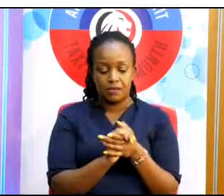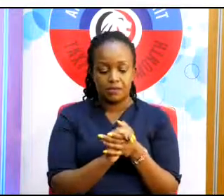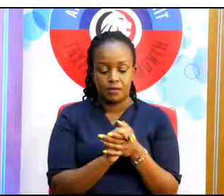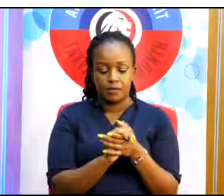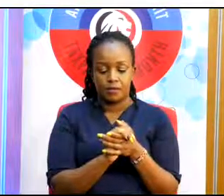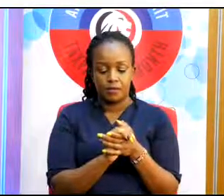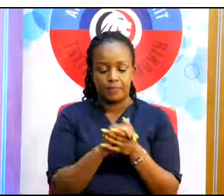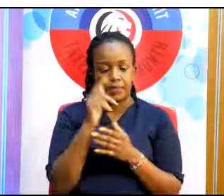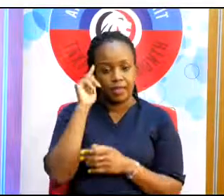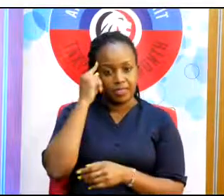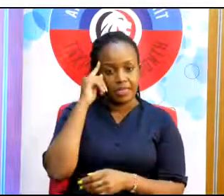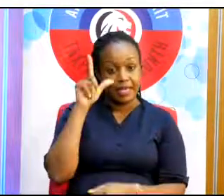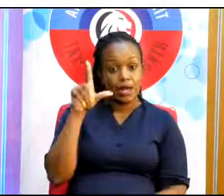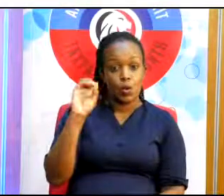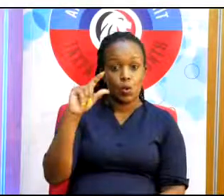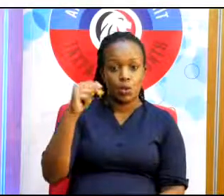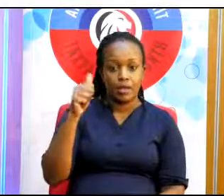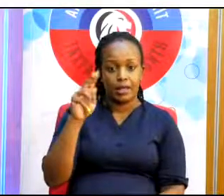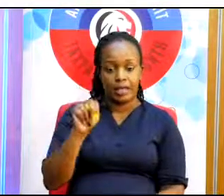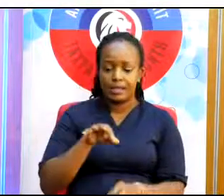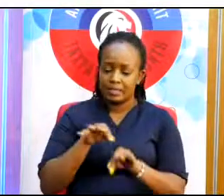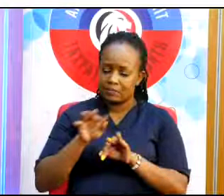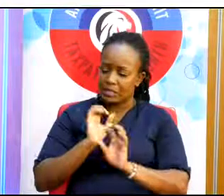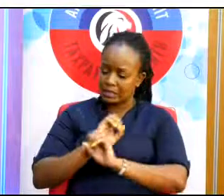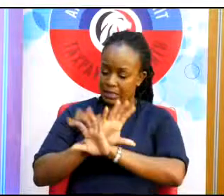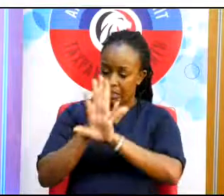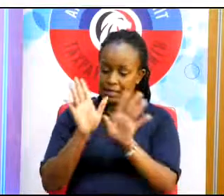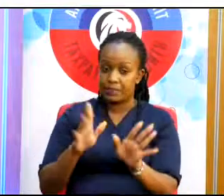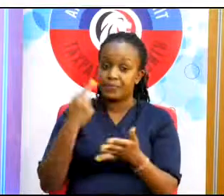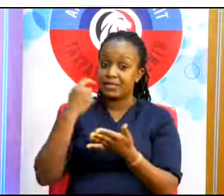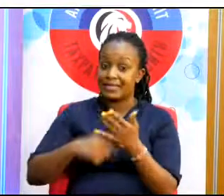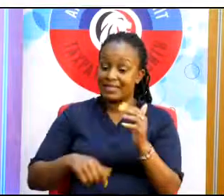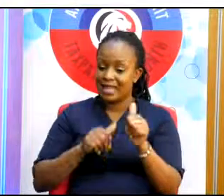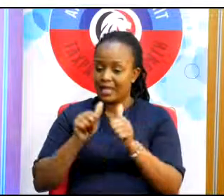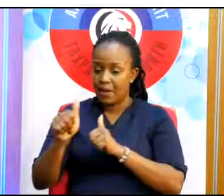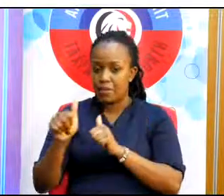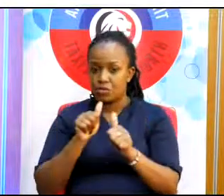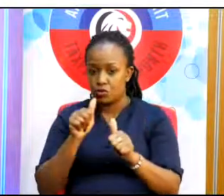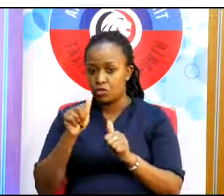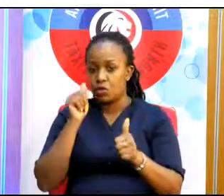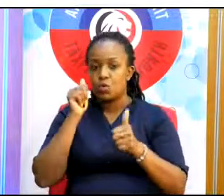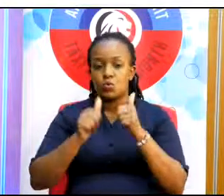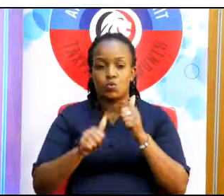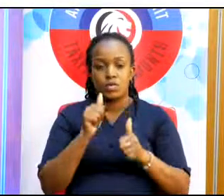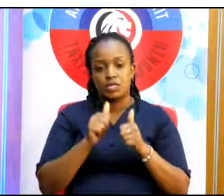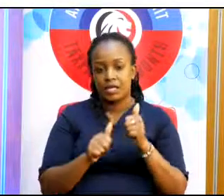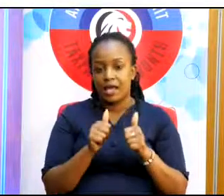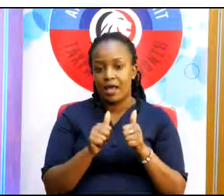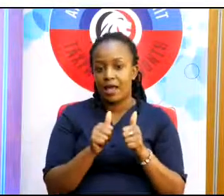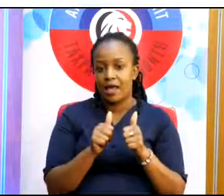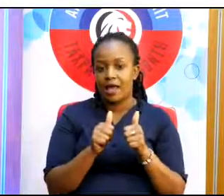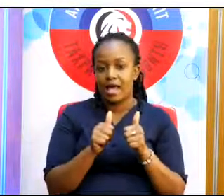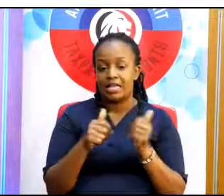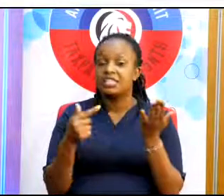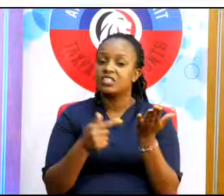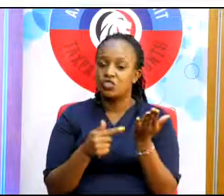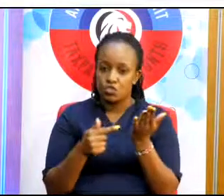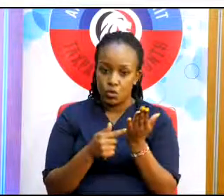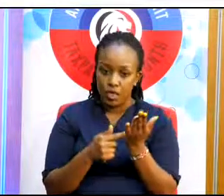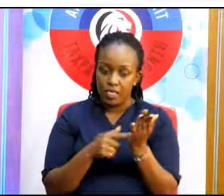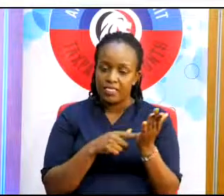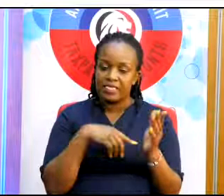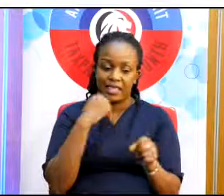I think Logan has put it very clearly that tax administrations that are highly automated did much